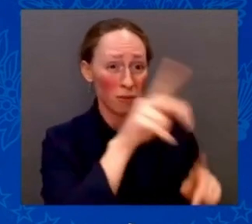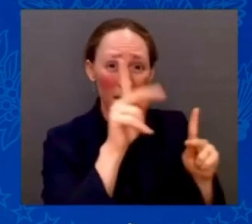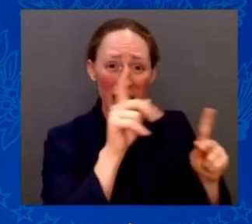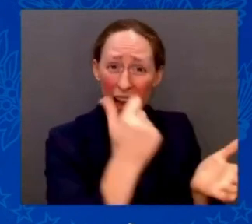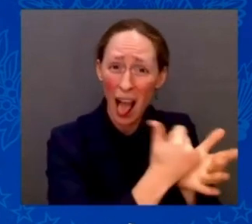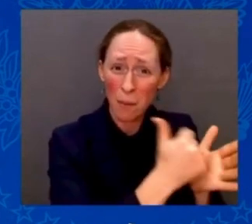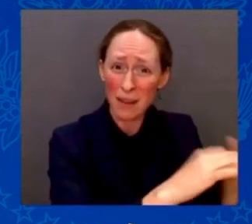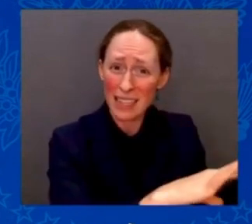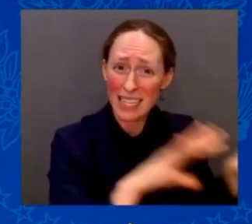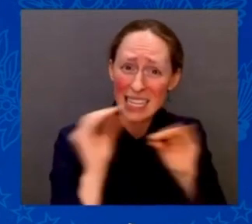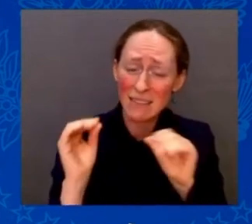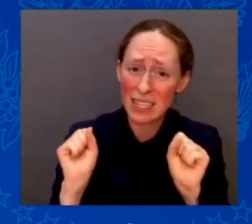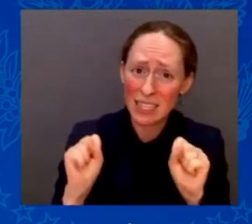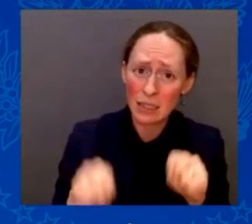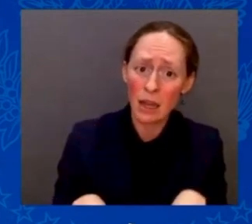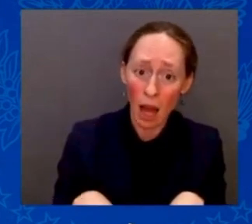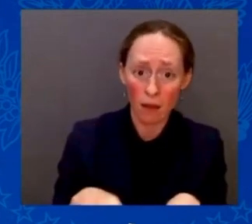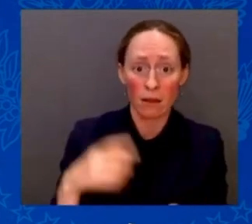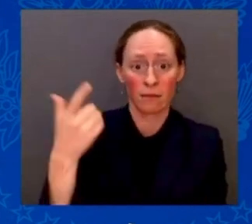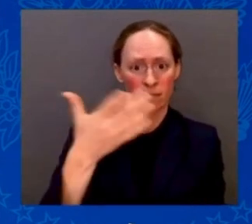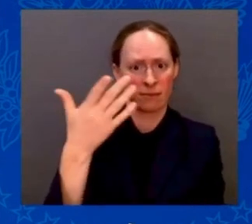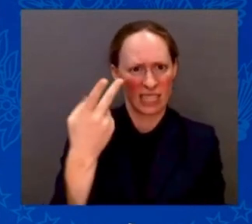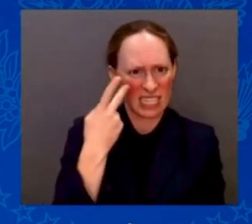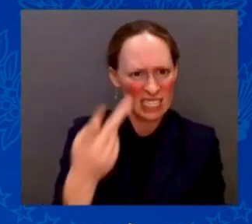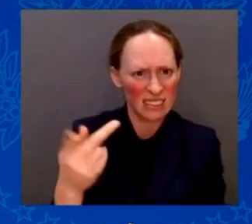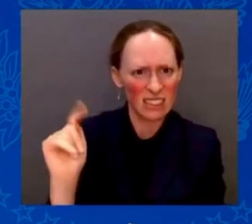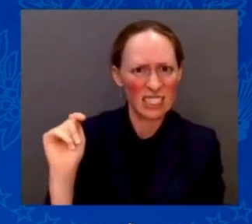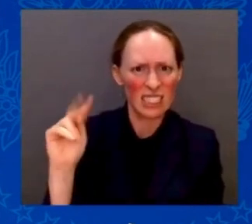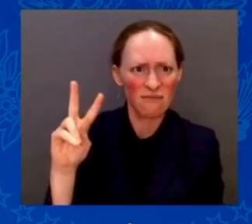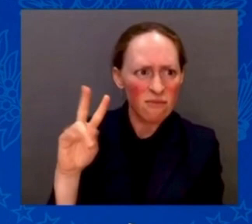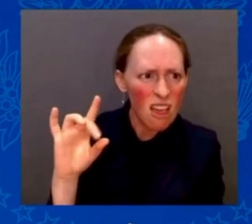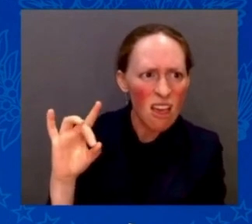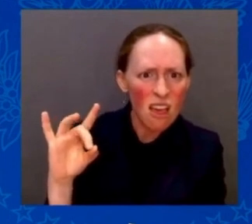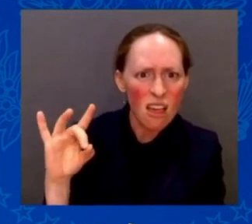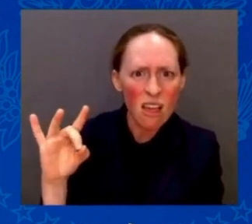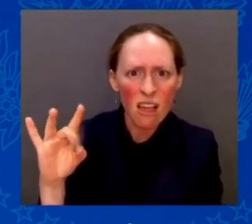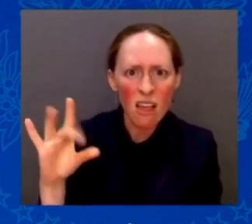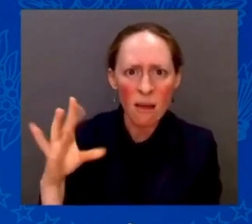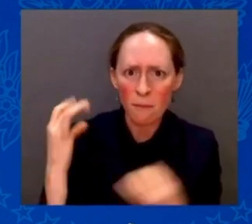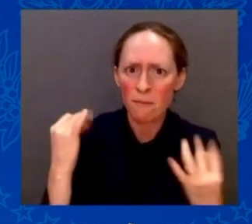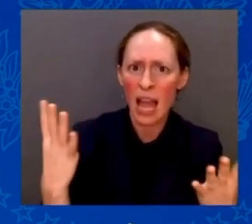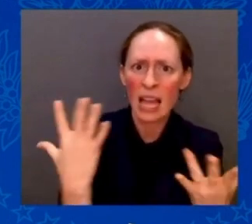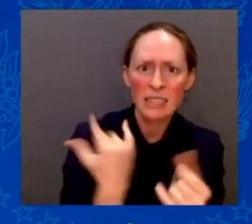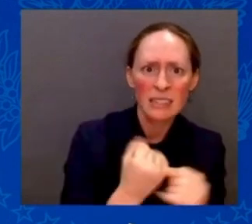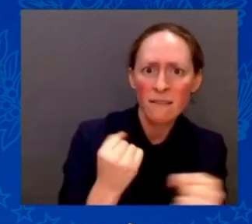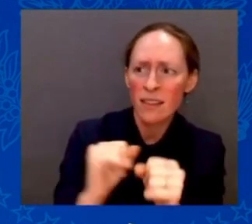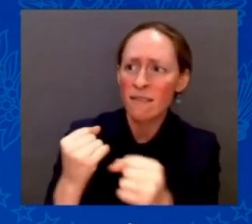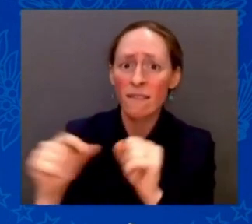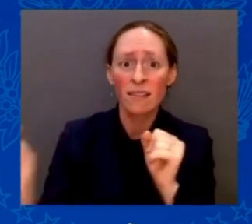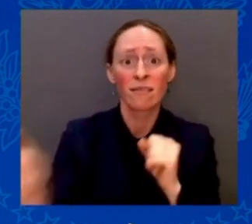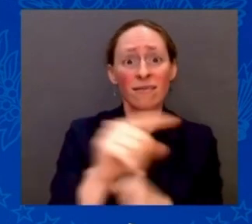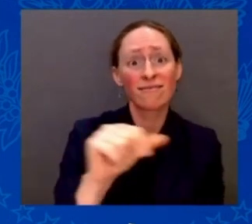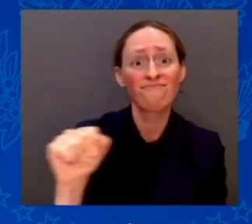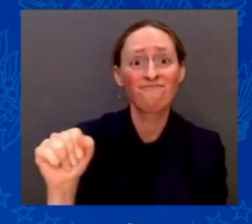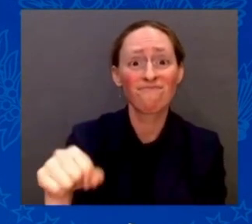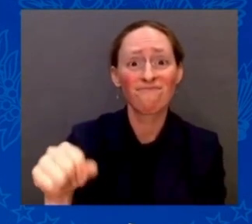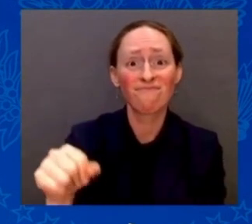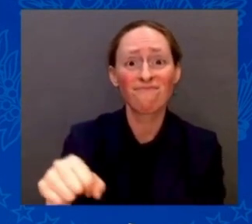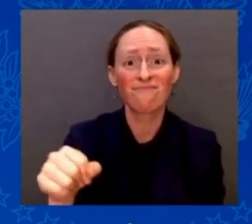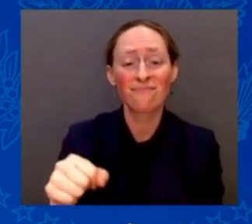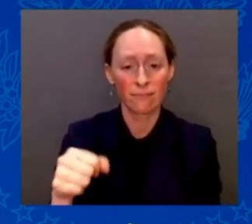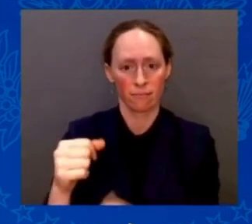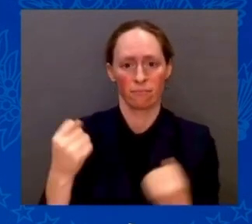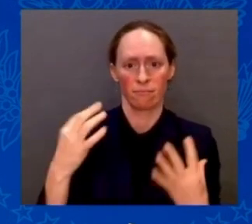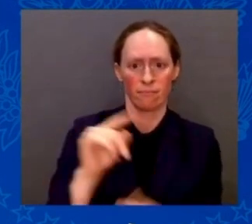walked out of my office a moment ago to begin to recover from the impacts of the storm. I let each governor I spoke